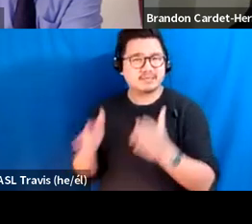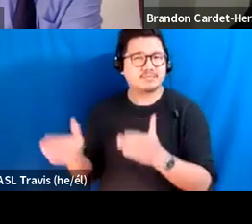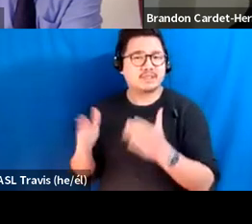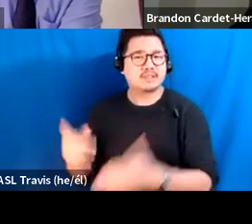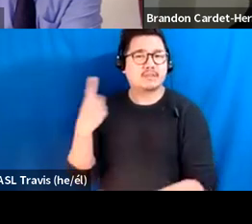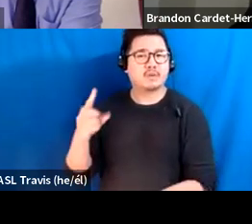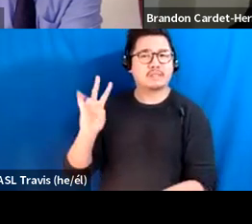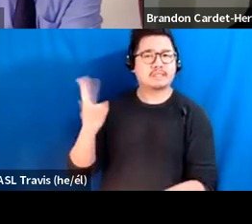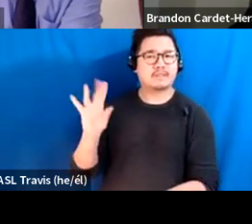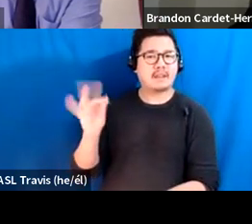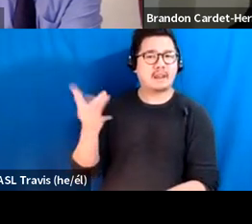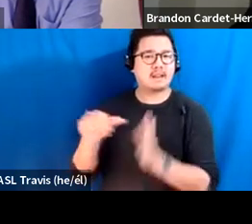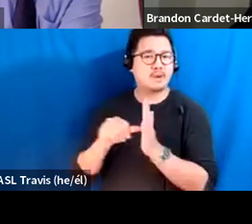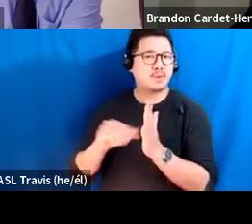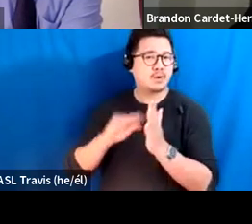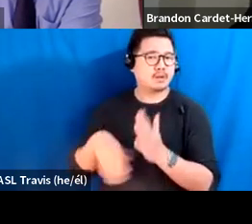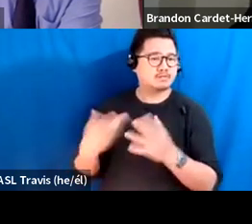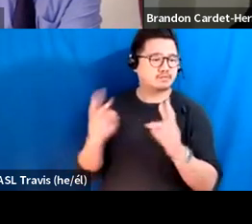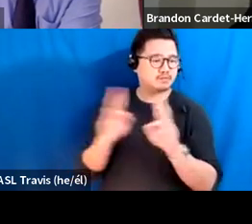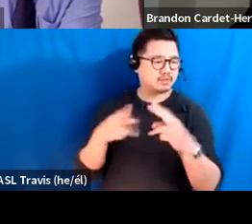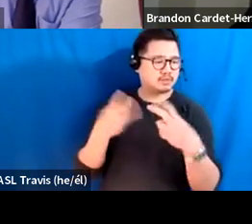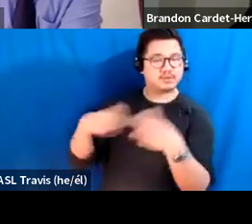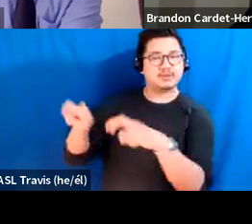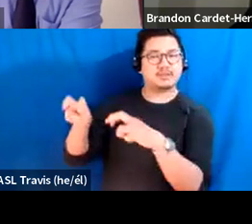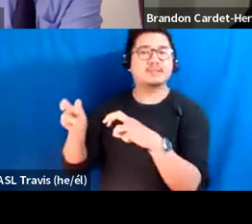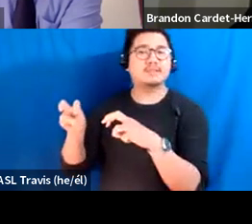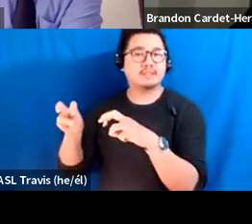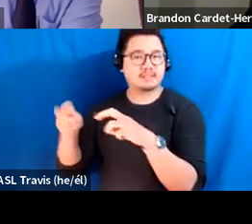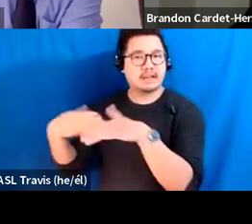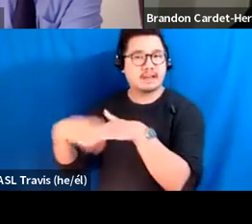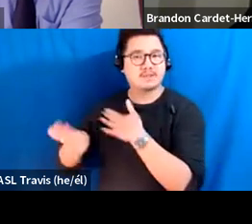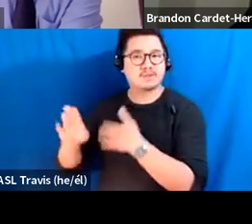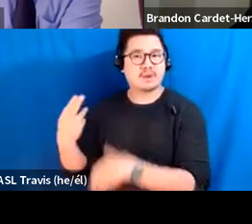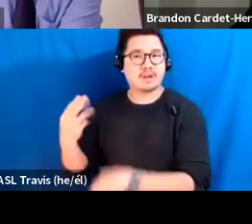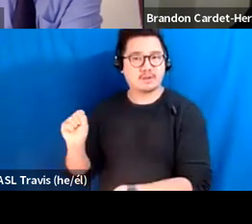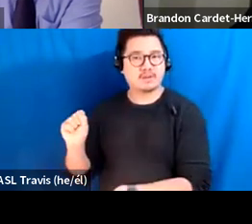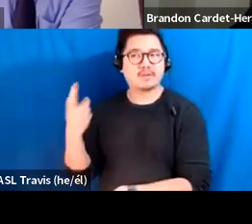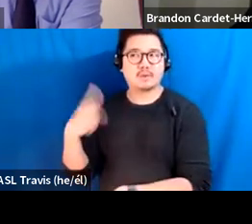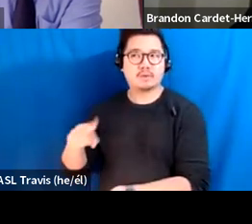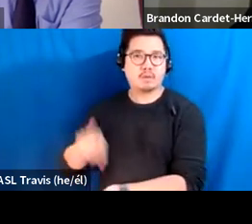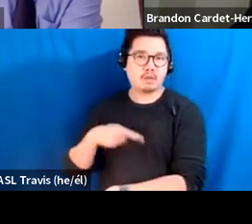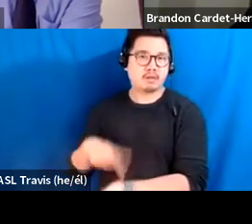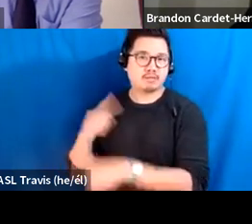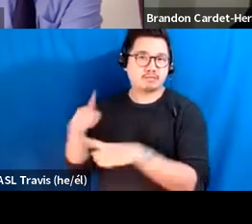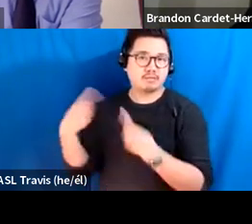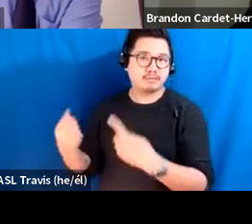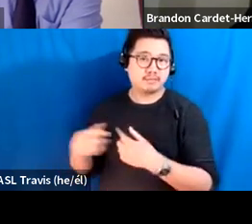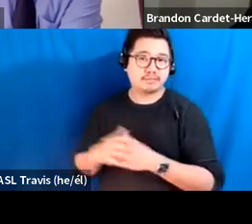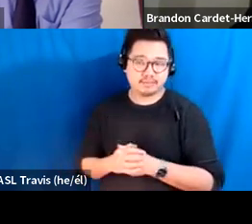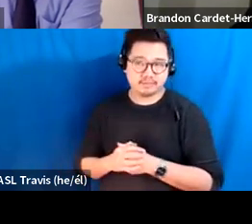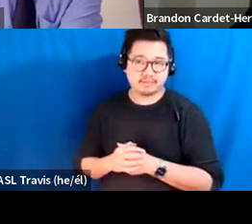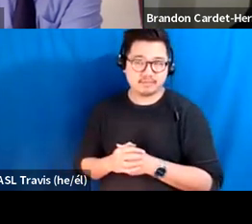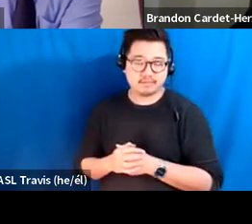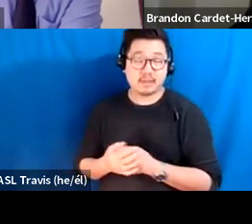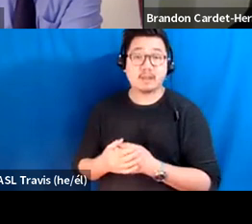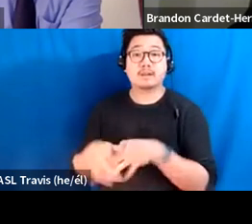7th and 8th graders to transition into the school for quite some time in addition